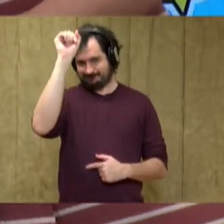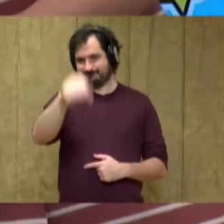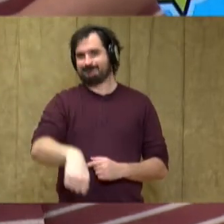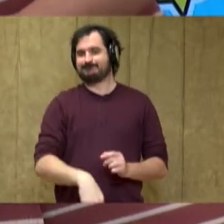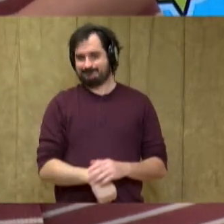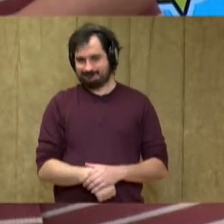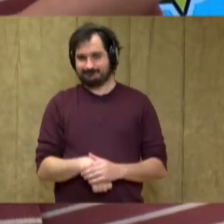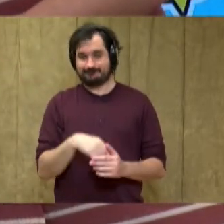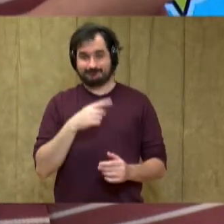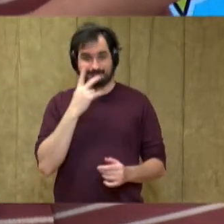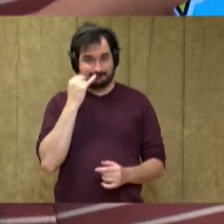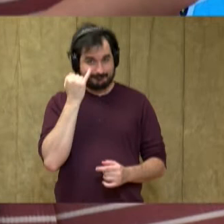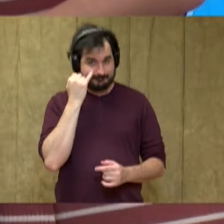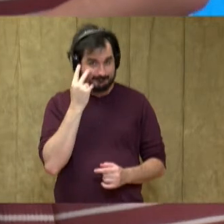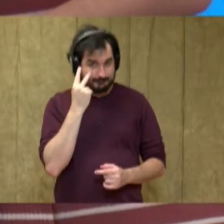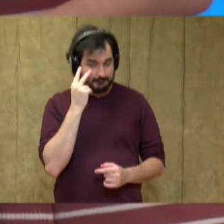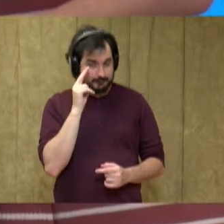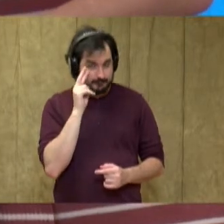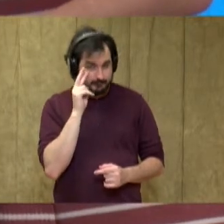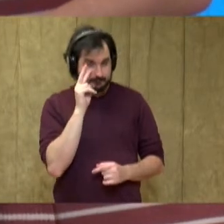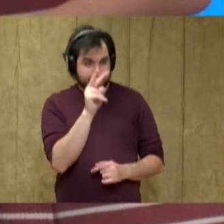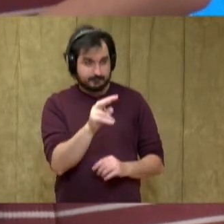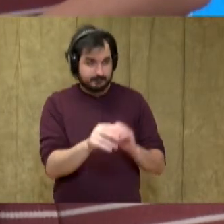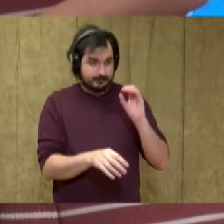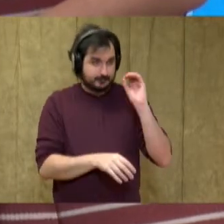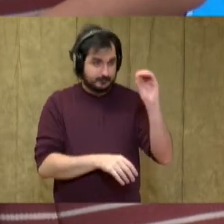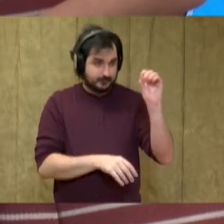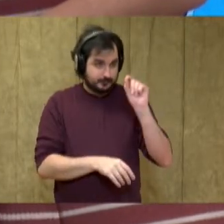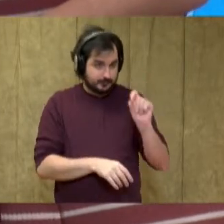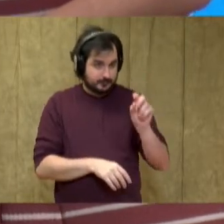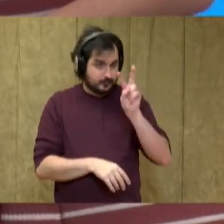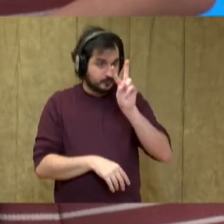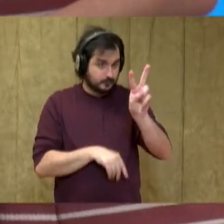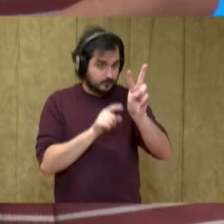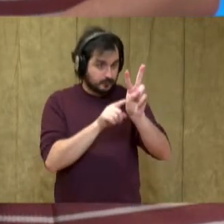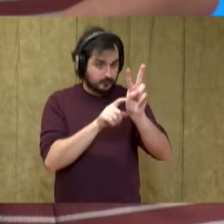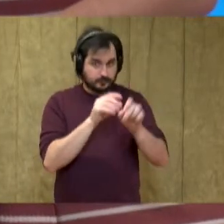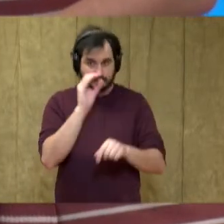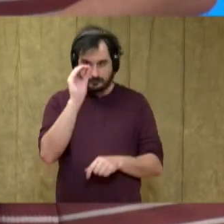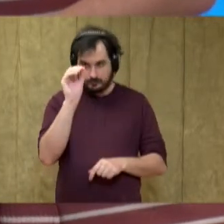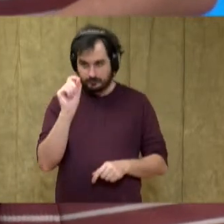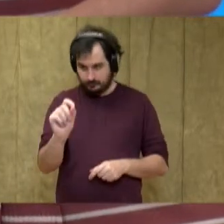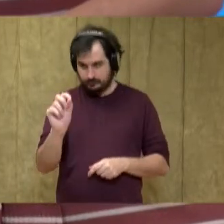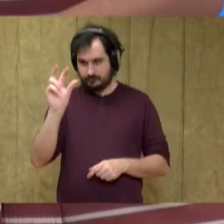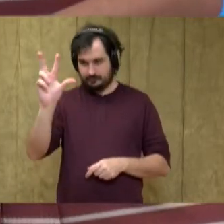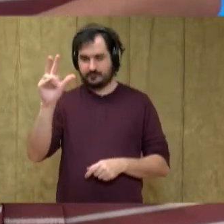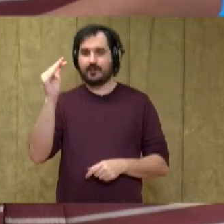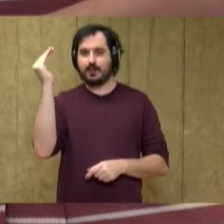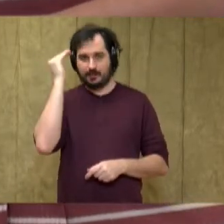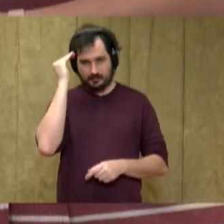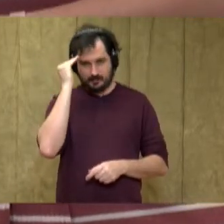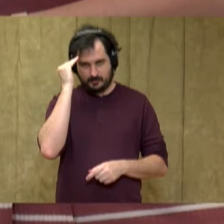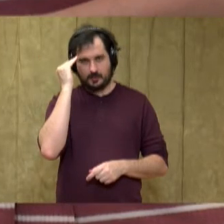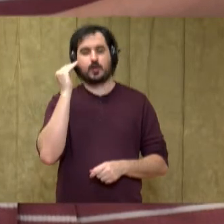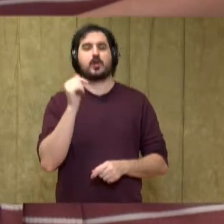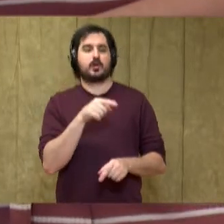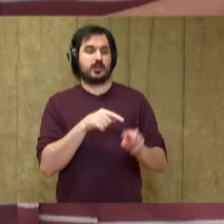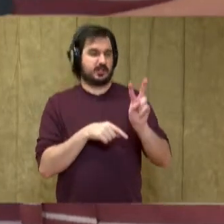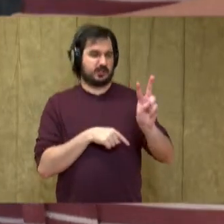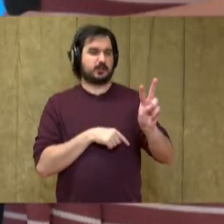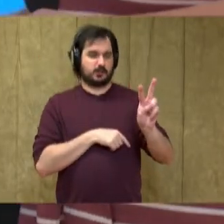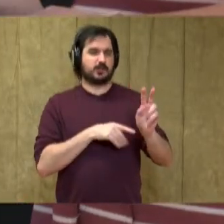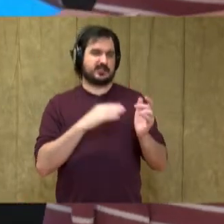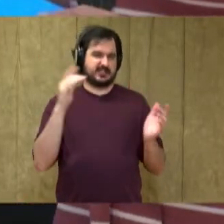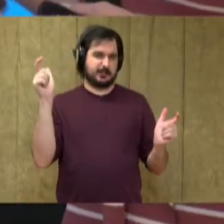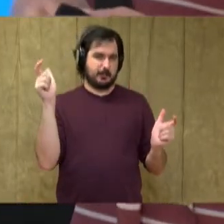see a 2 in the tenths and a 3 in the tenths place. I know that 2 is less than 3, so I know that decimal is going to be less